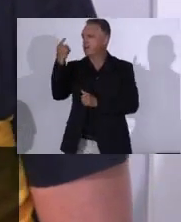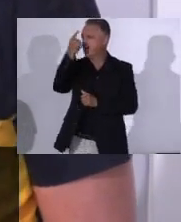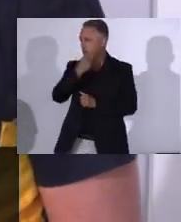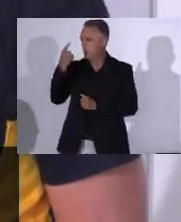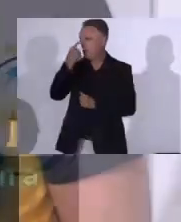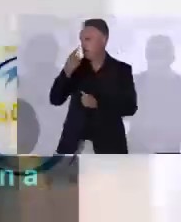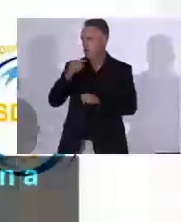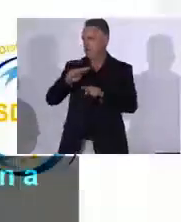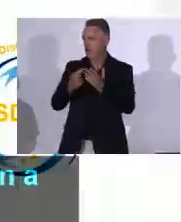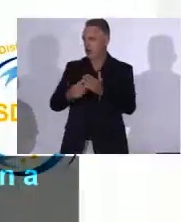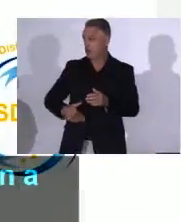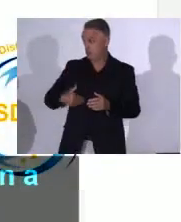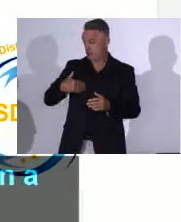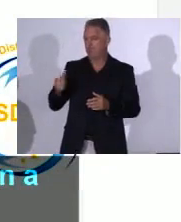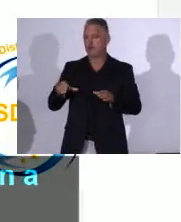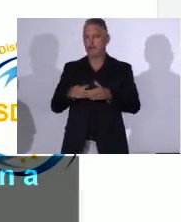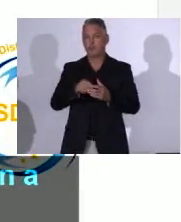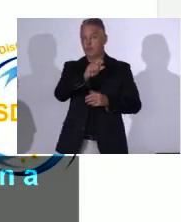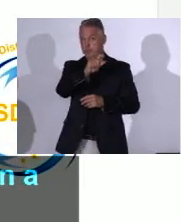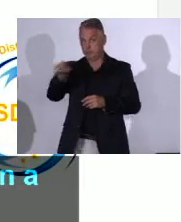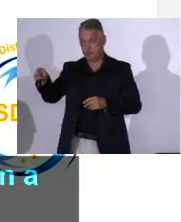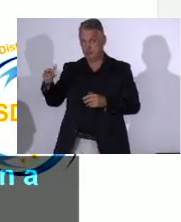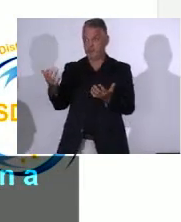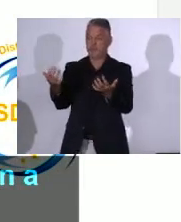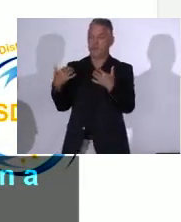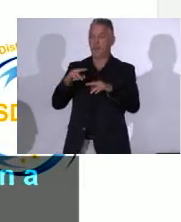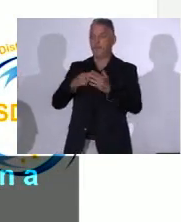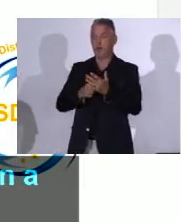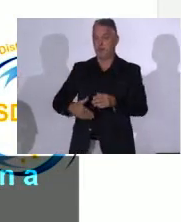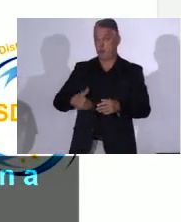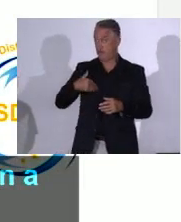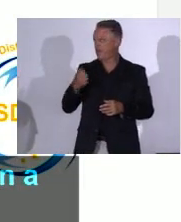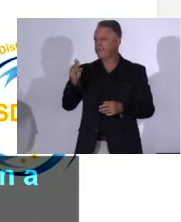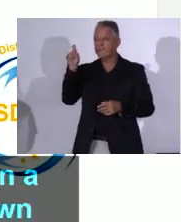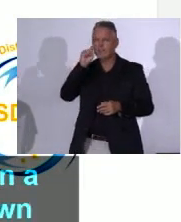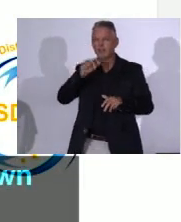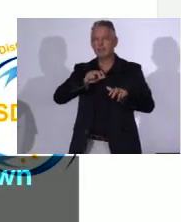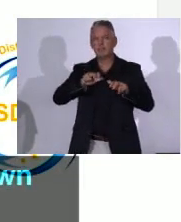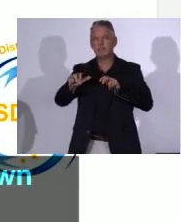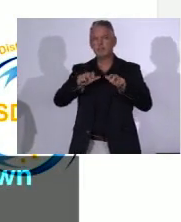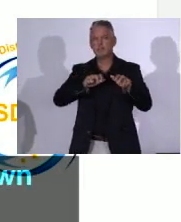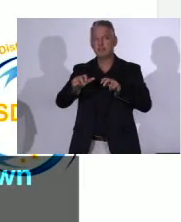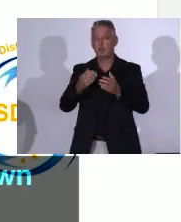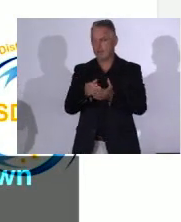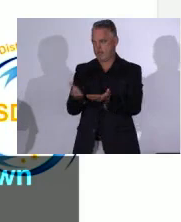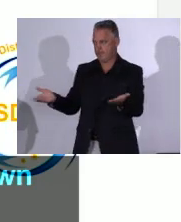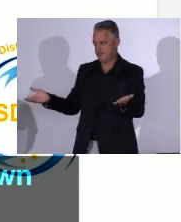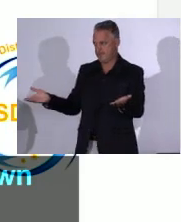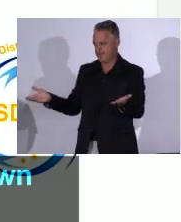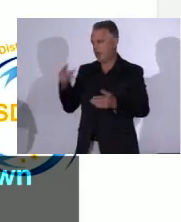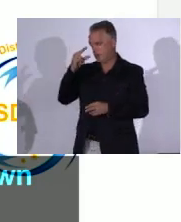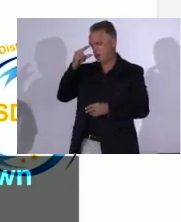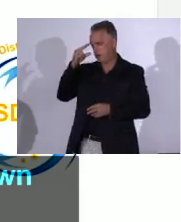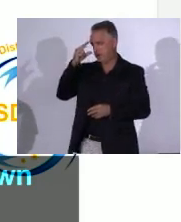get a group of participants come down and we do some really fun activities with those adults. We